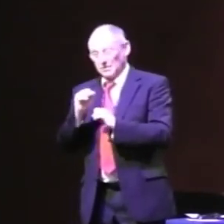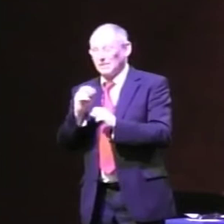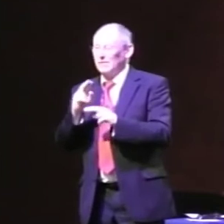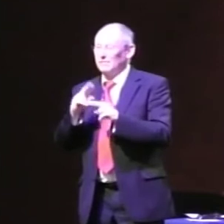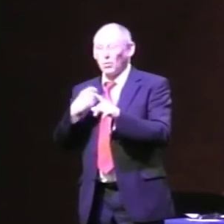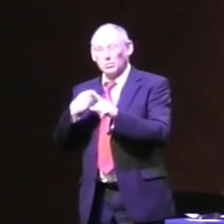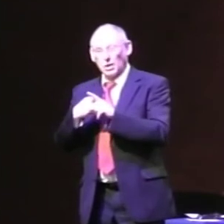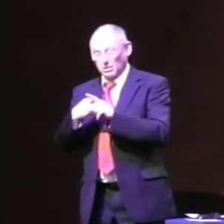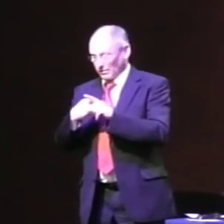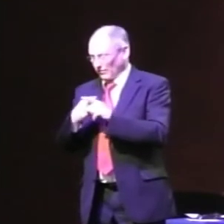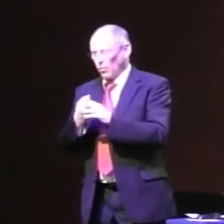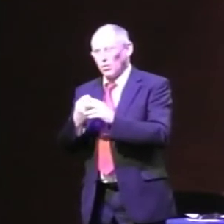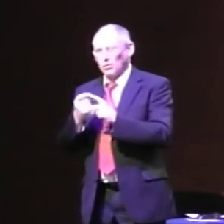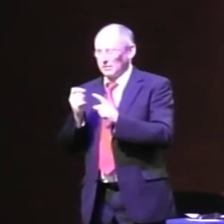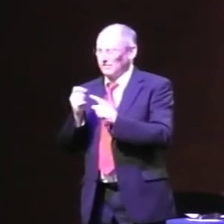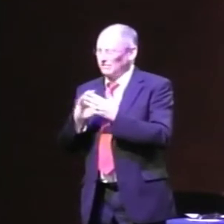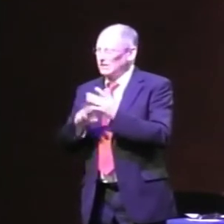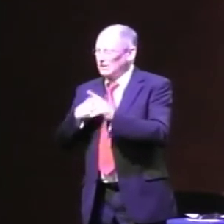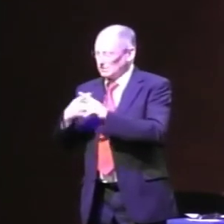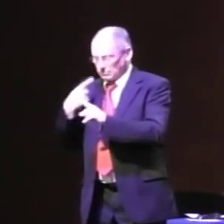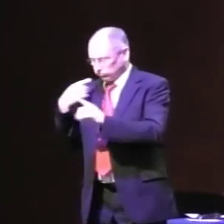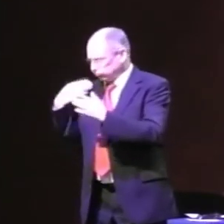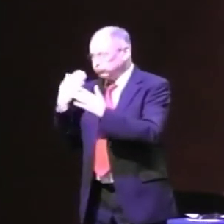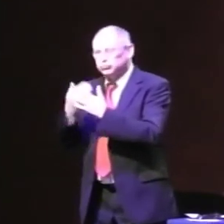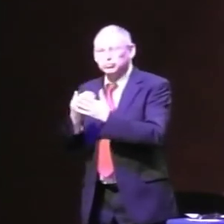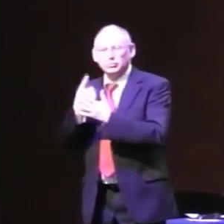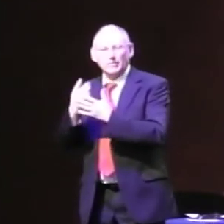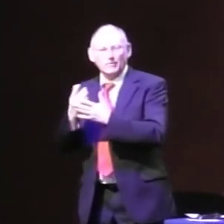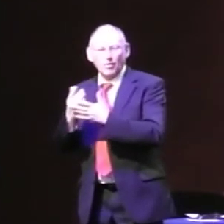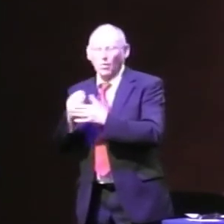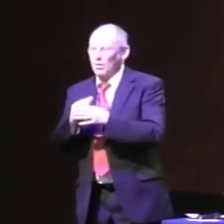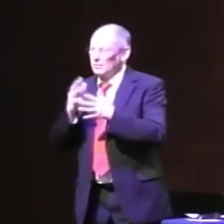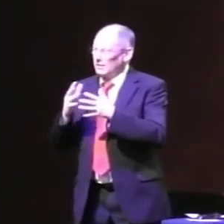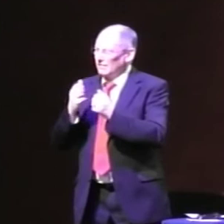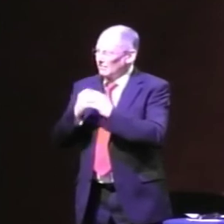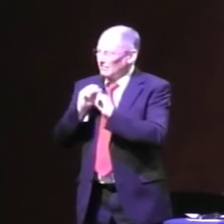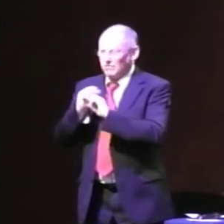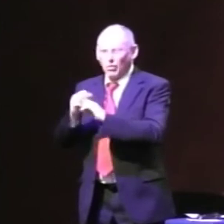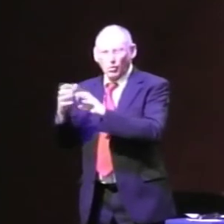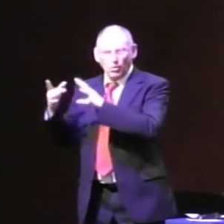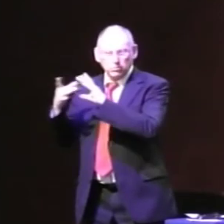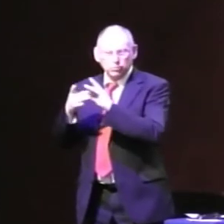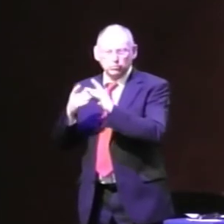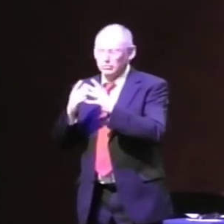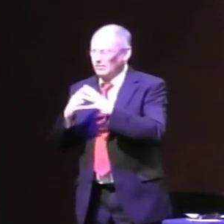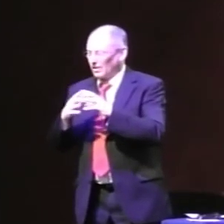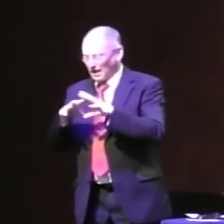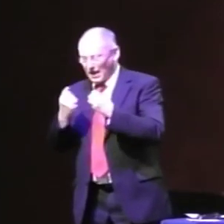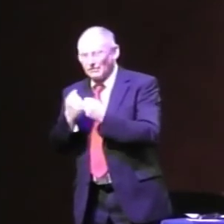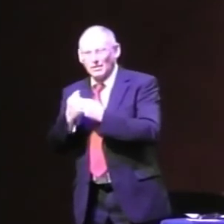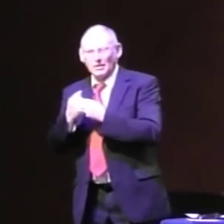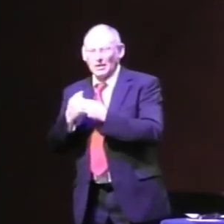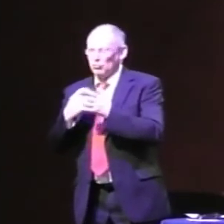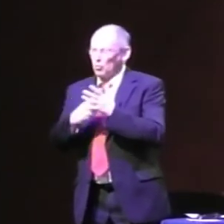for over 250 years. It's famed for making the cannons used by Wellington at Waterloo and also the Royal